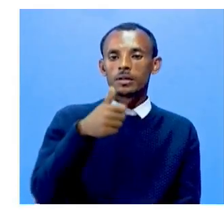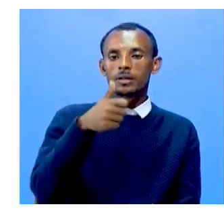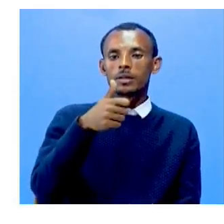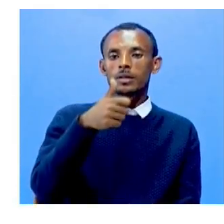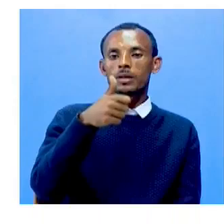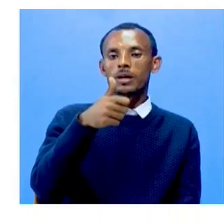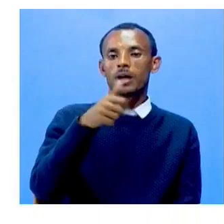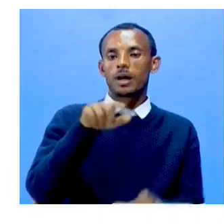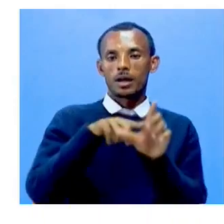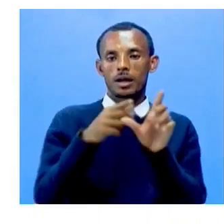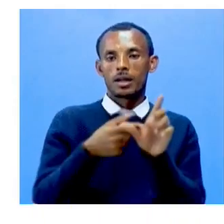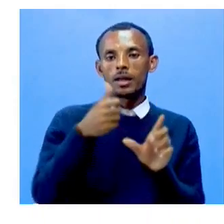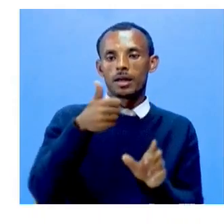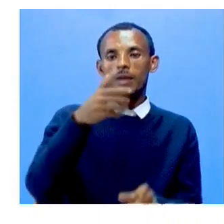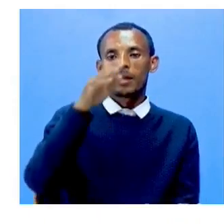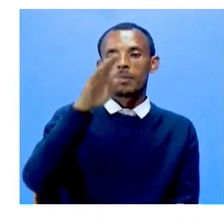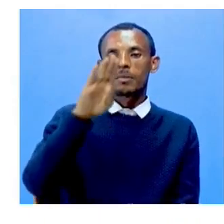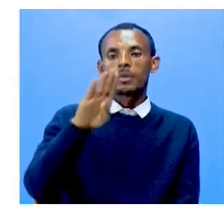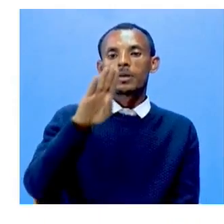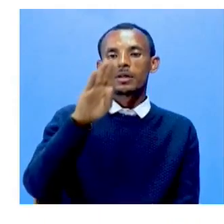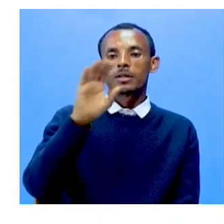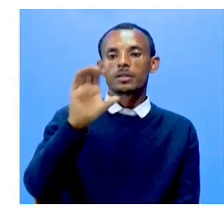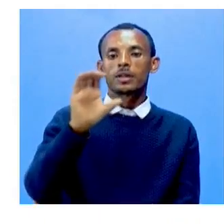Angle ABC